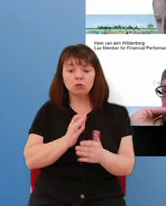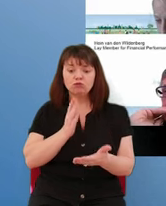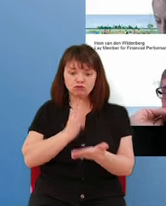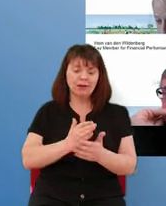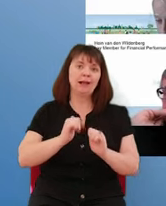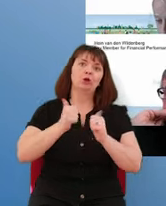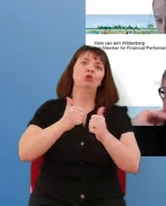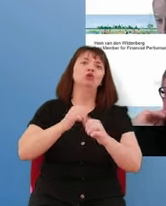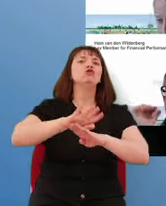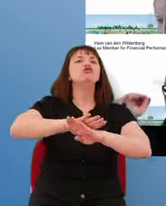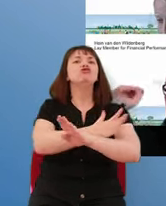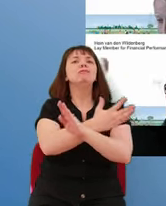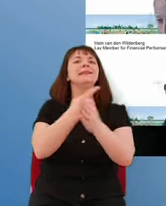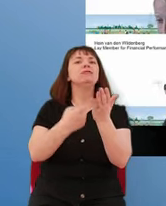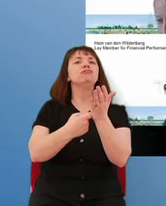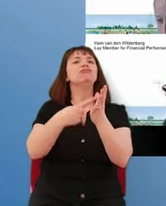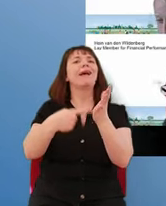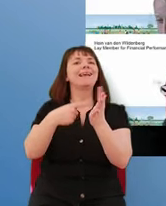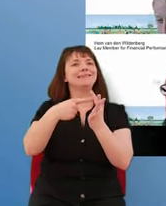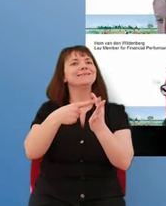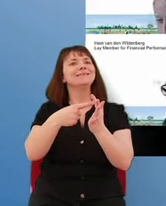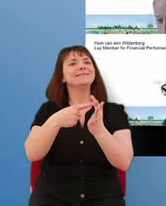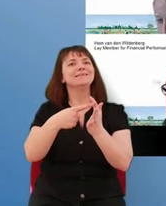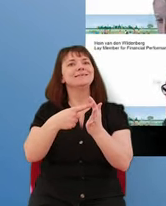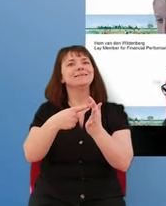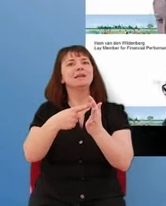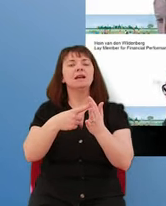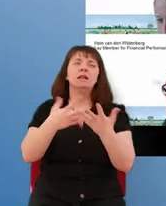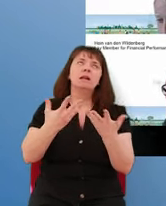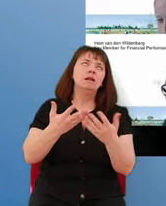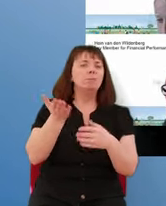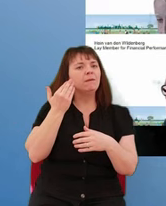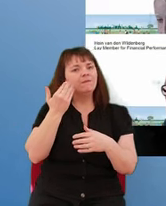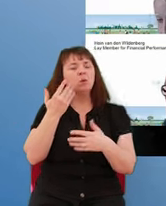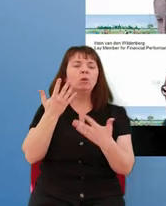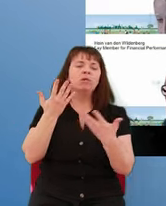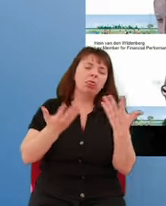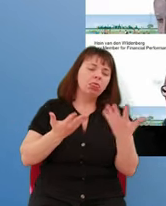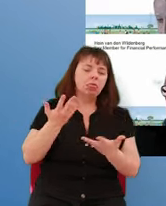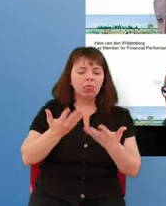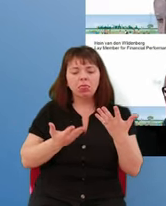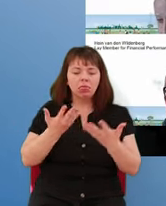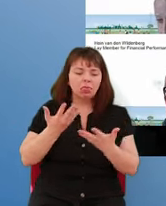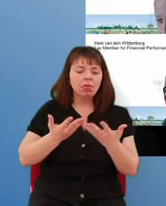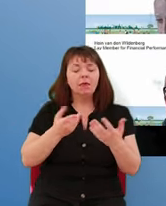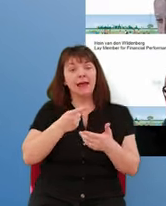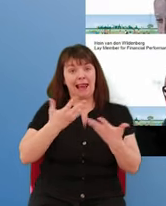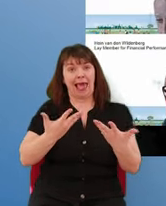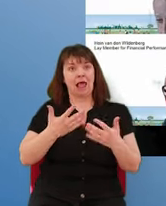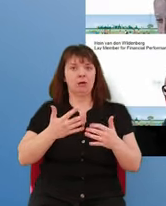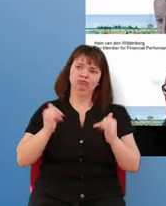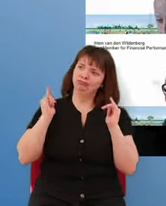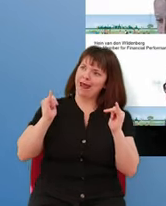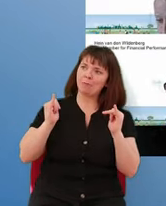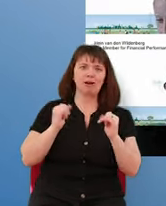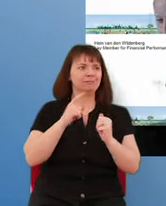we need to celebrate achievements, good achievements. So that's really good to see. Thank you,